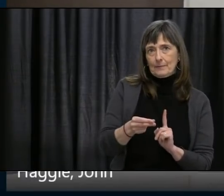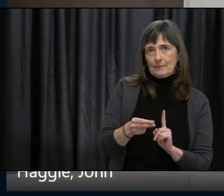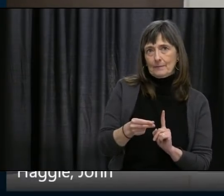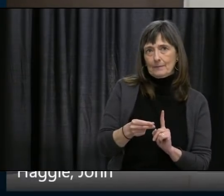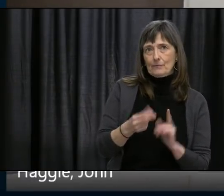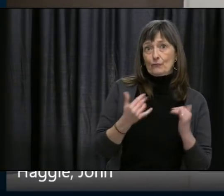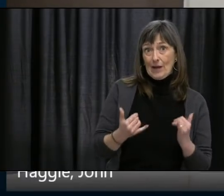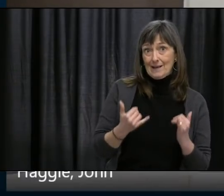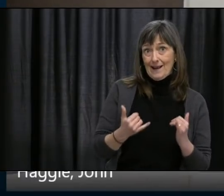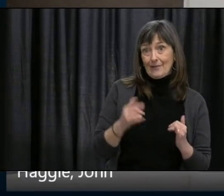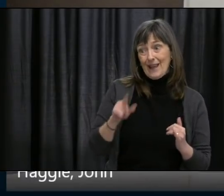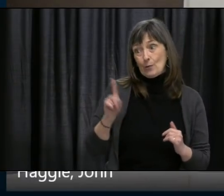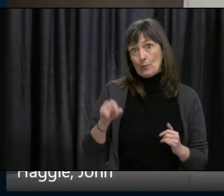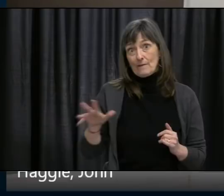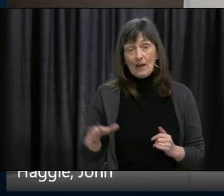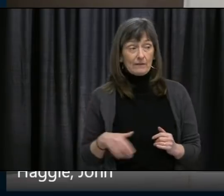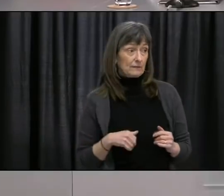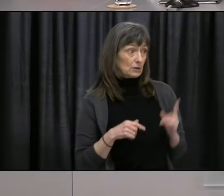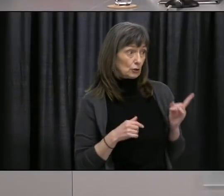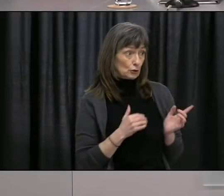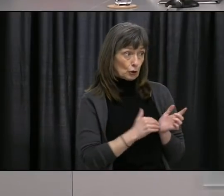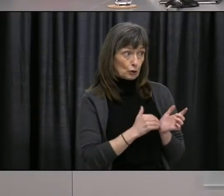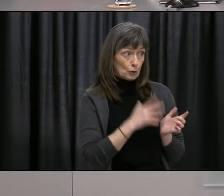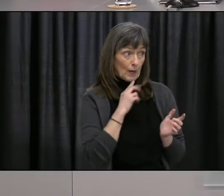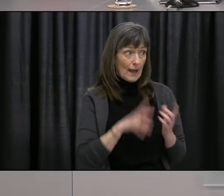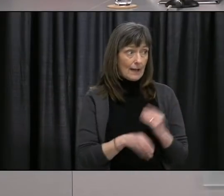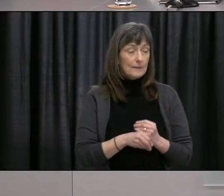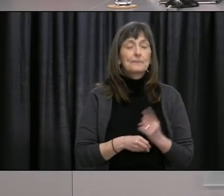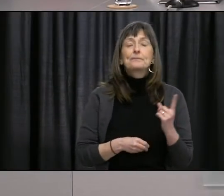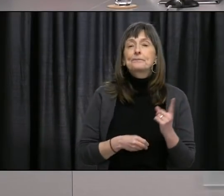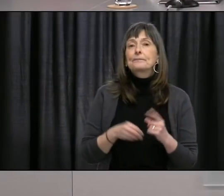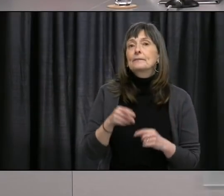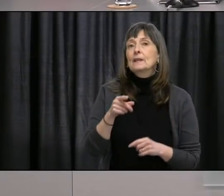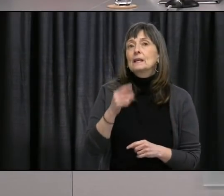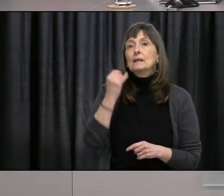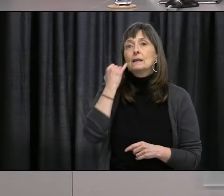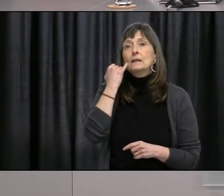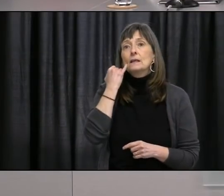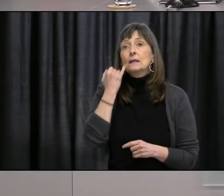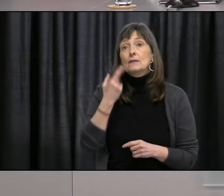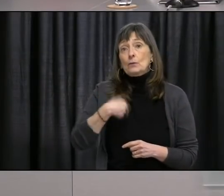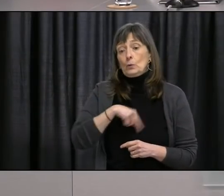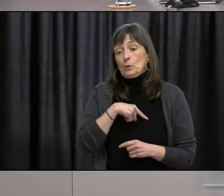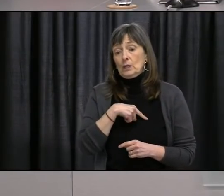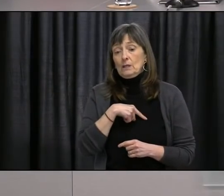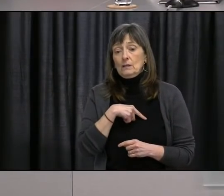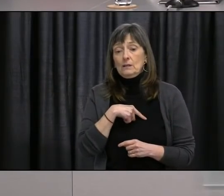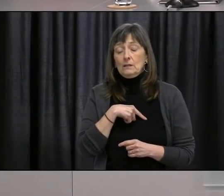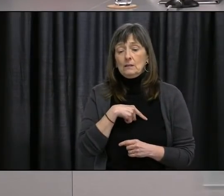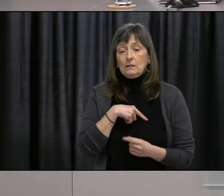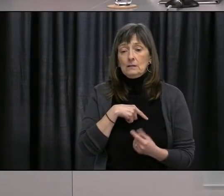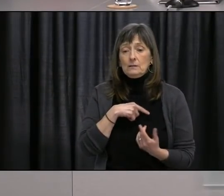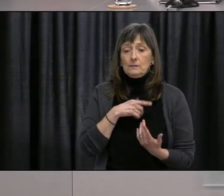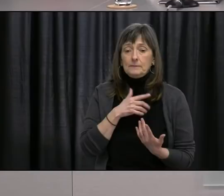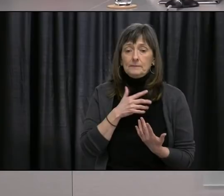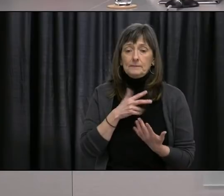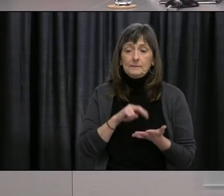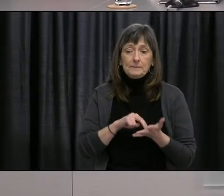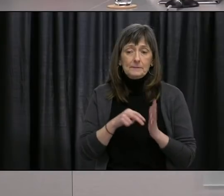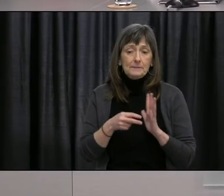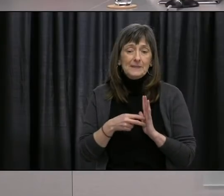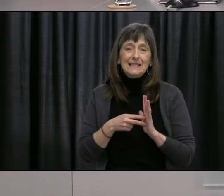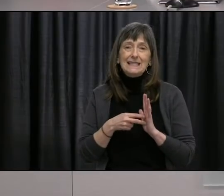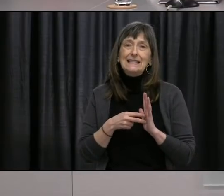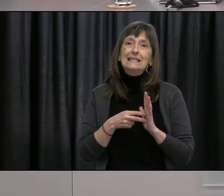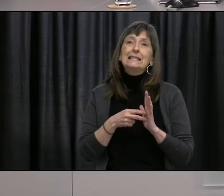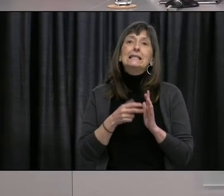Dr. Fitzgerald, it sounded like you wanted to jump in. I was going to say that if we're talking about